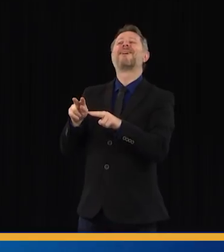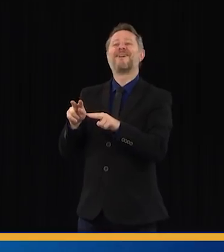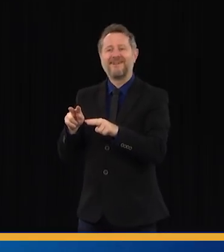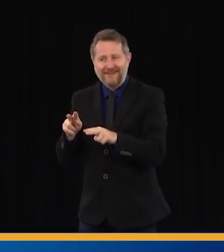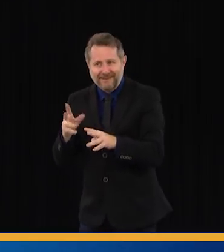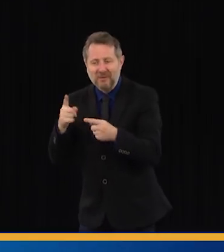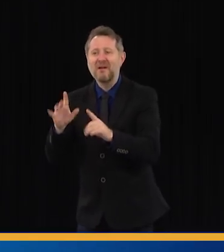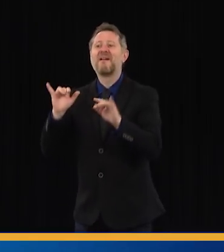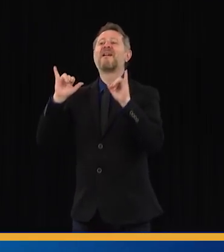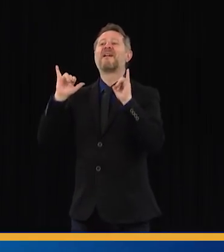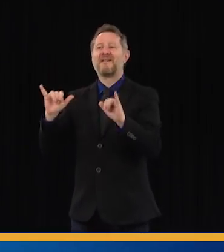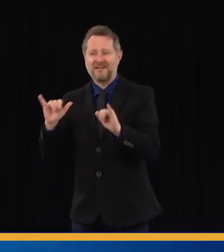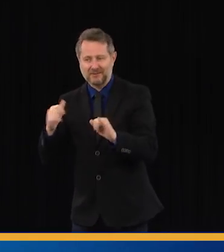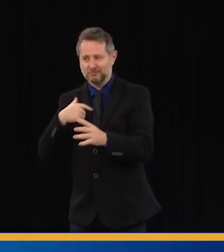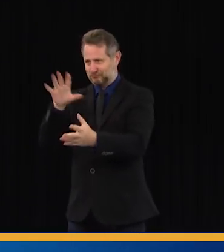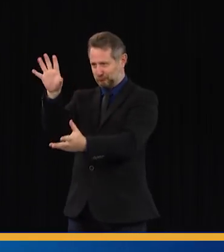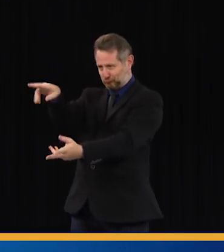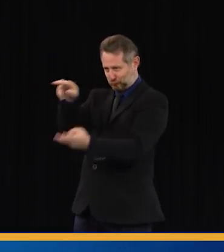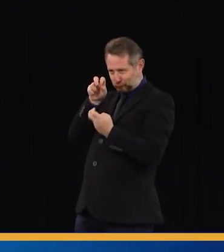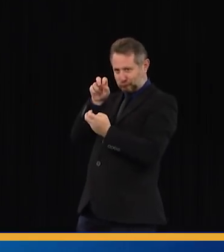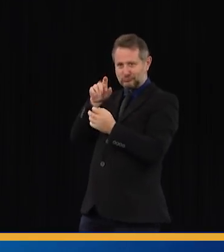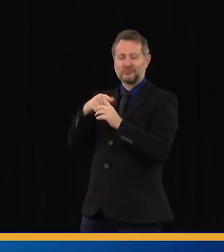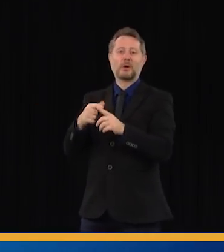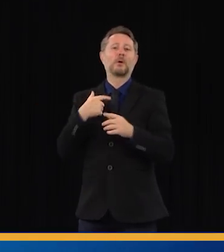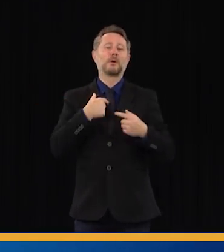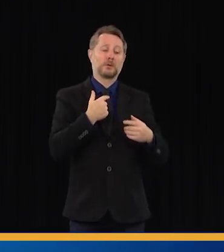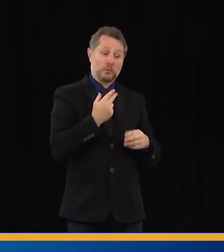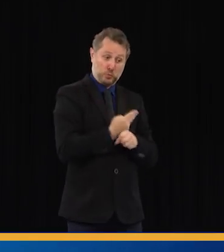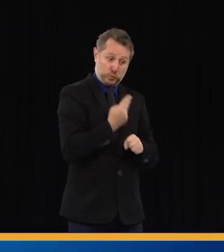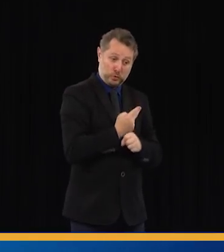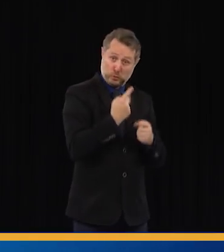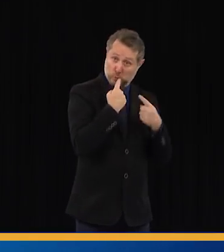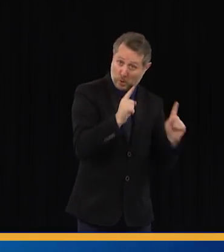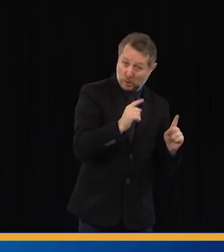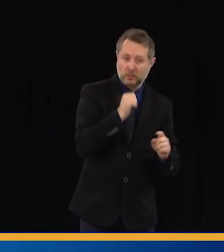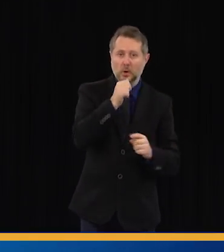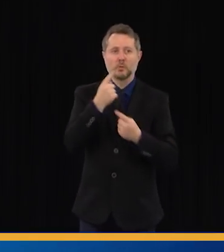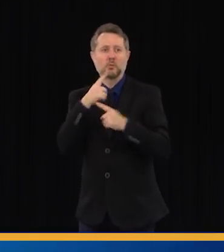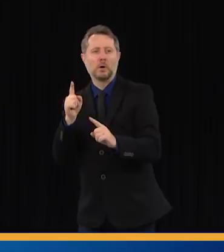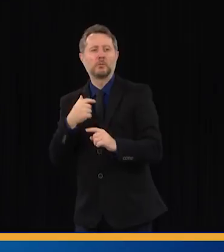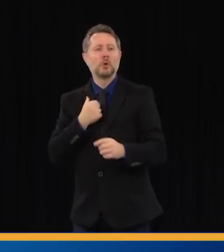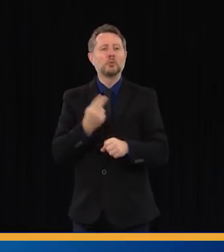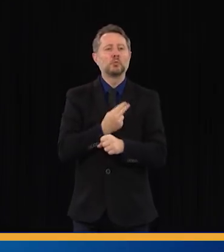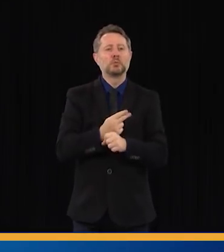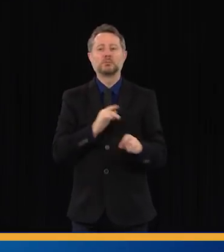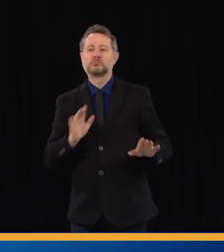that what worked, what didn't work, and let's learn from those lessons. And you